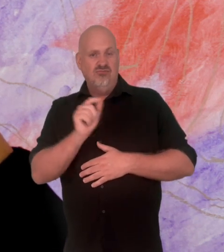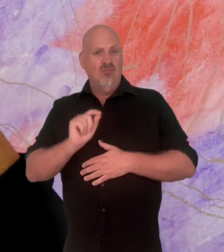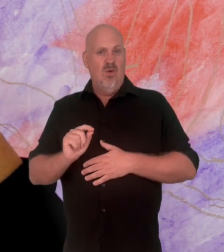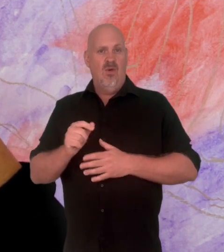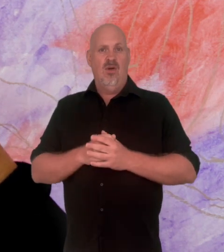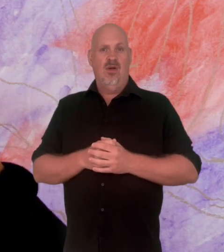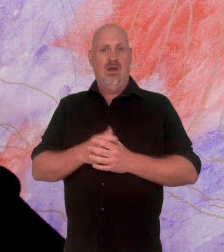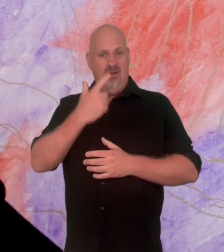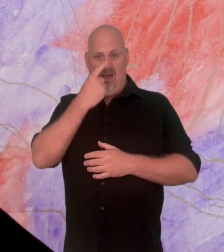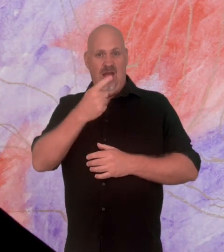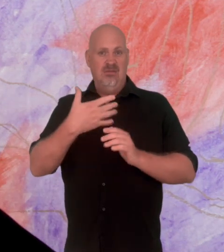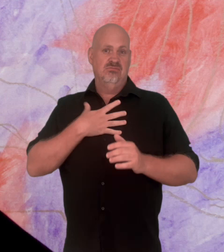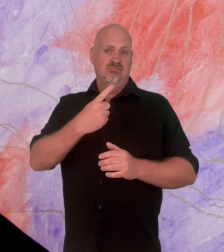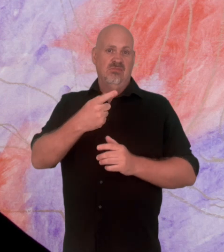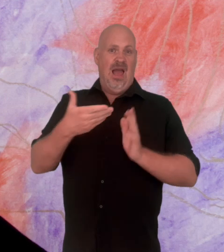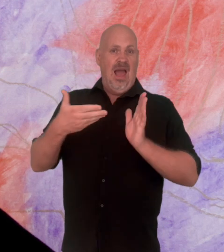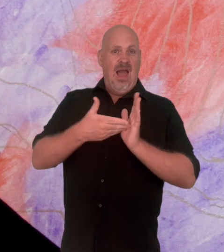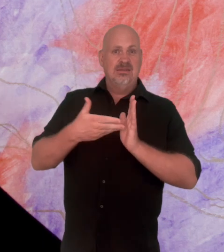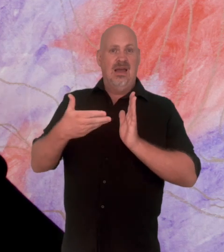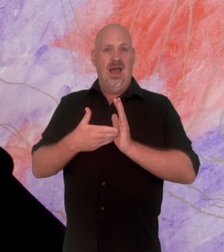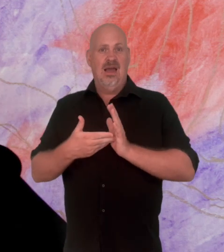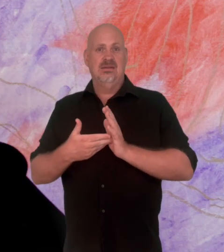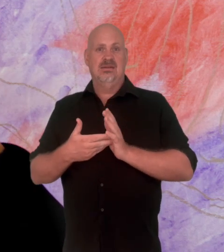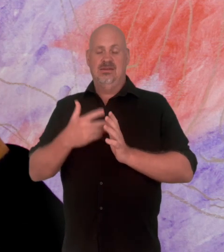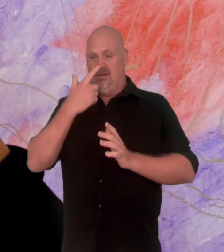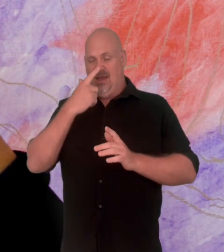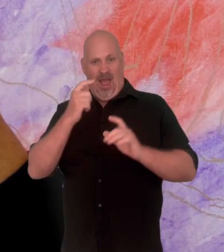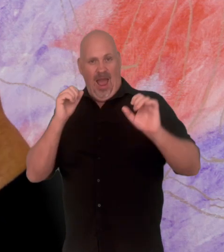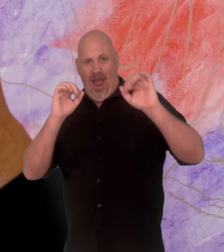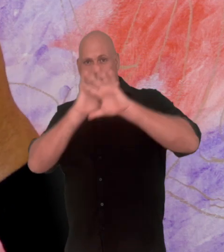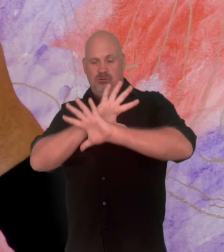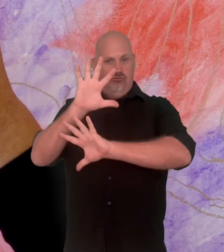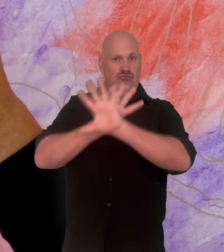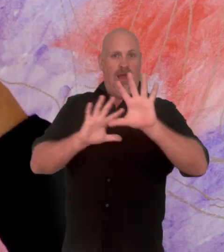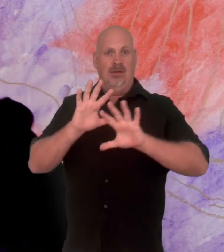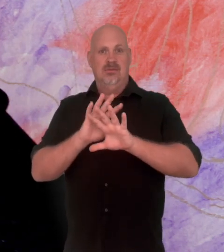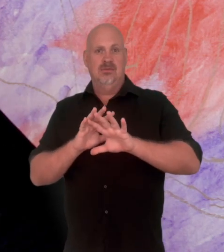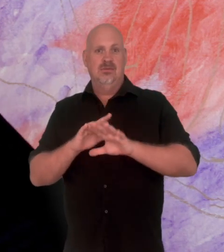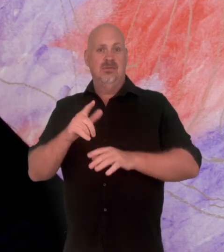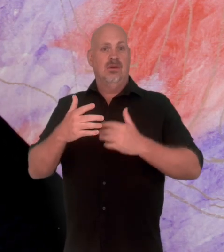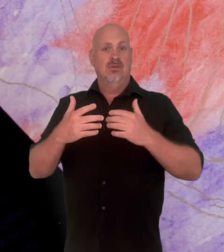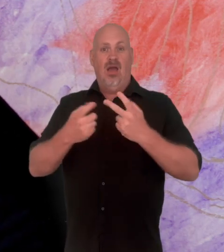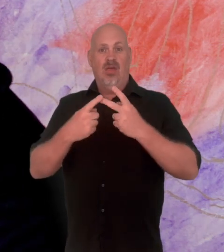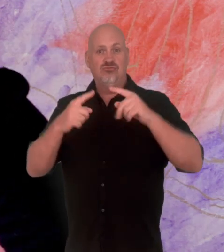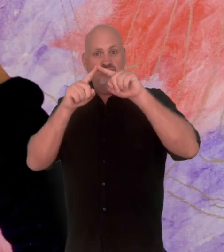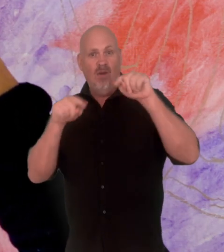can also add things that you want. You can add like abstract things if you just want to add like other triangles in the